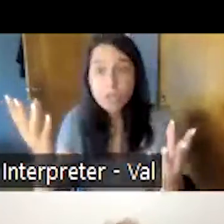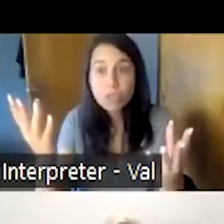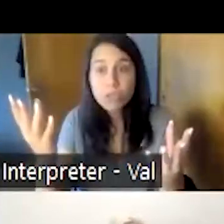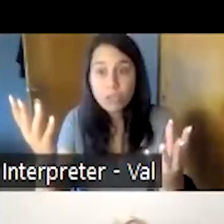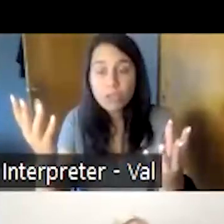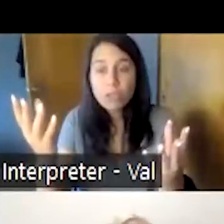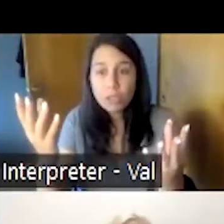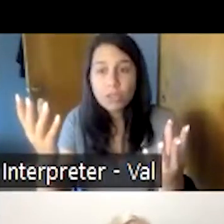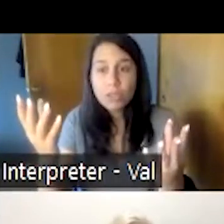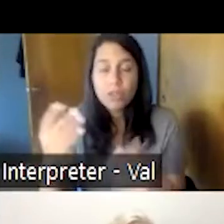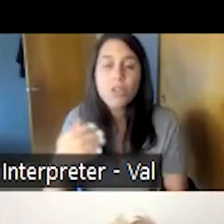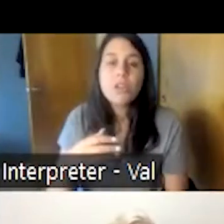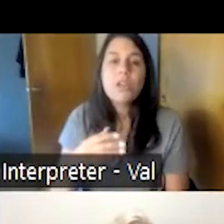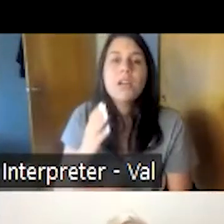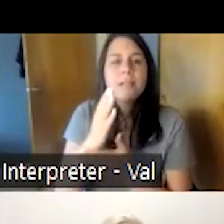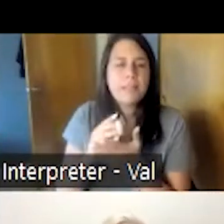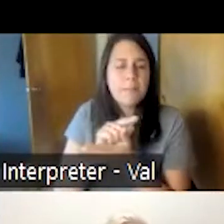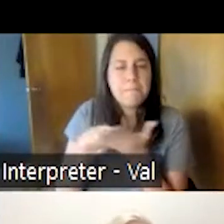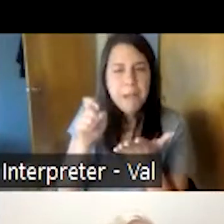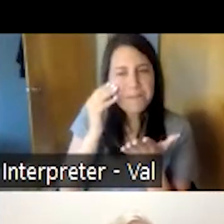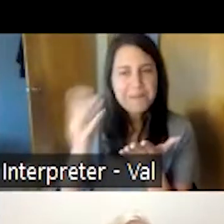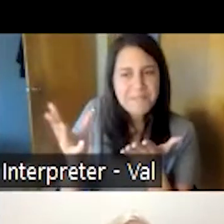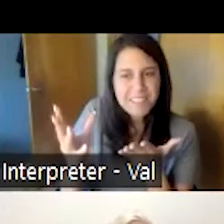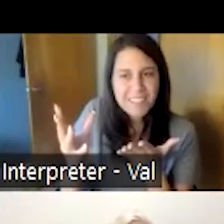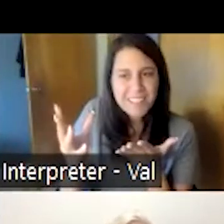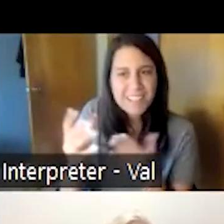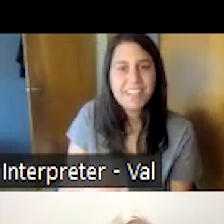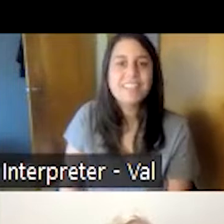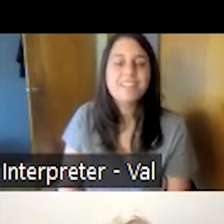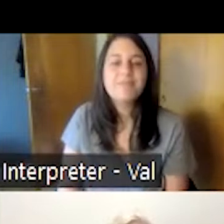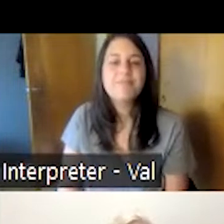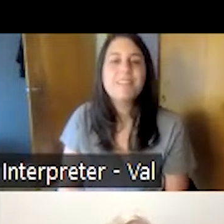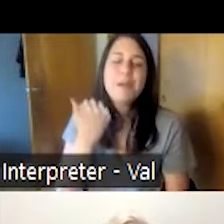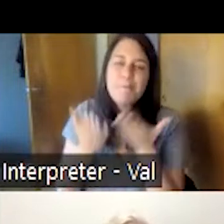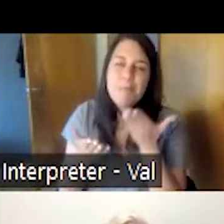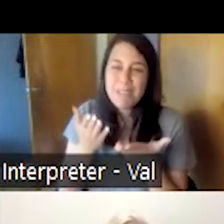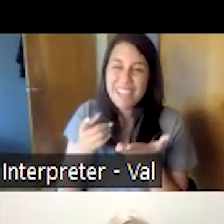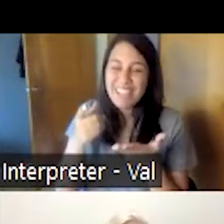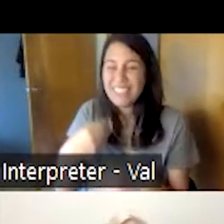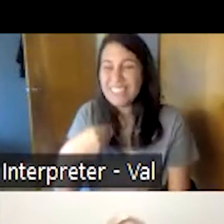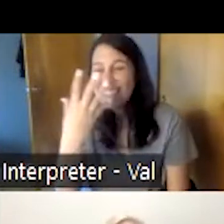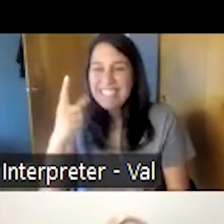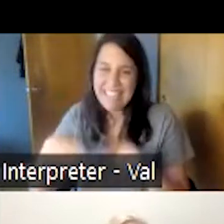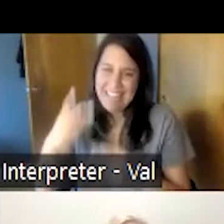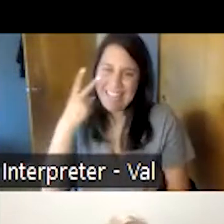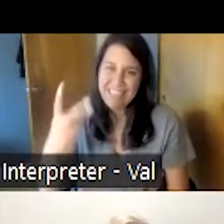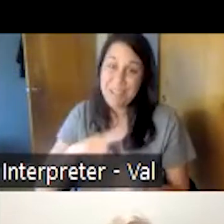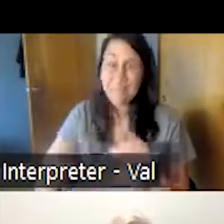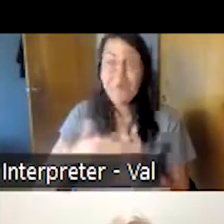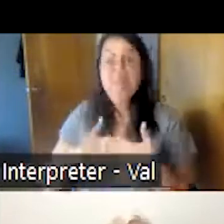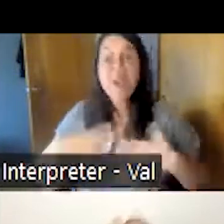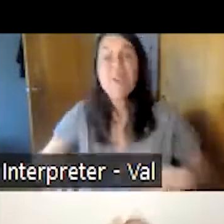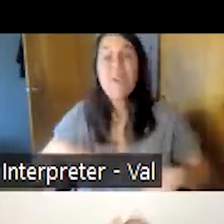but I do have to confess, at a distance, you can't appreciate this quite so much, but all of my clothes were made by my